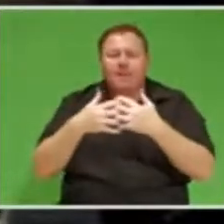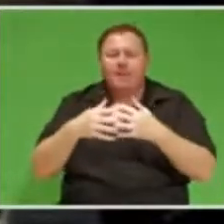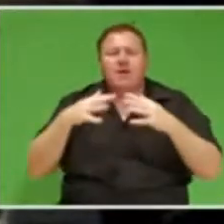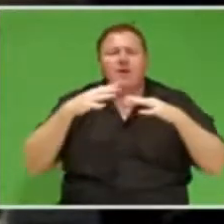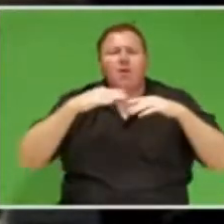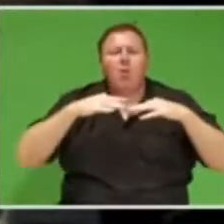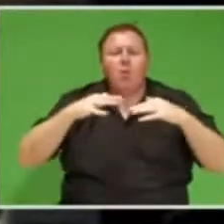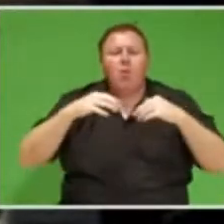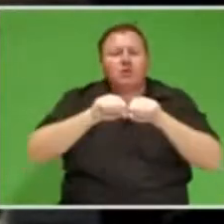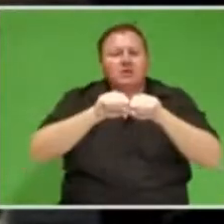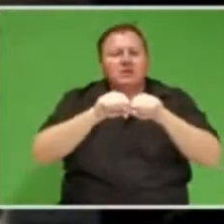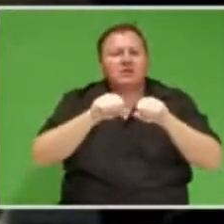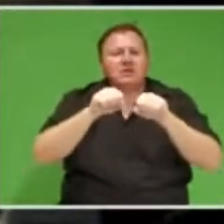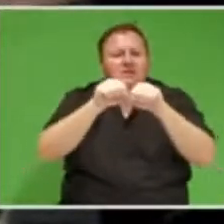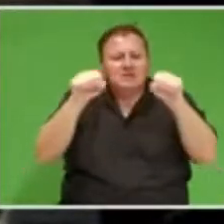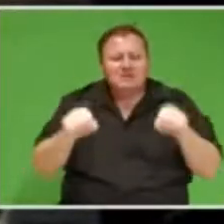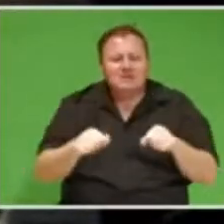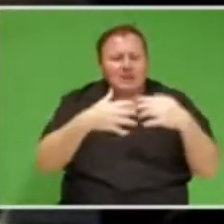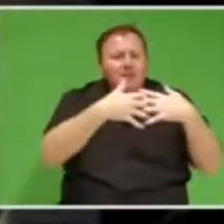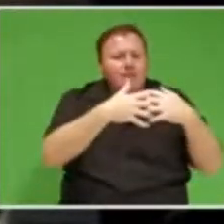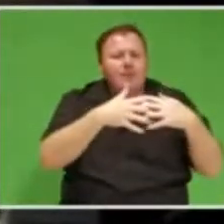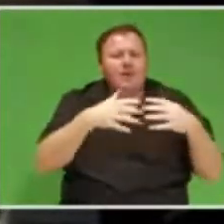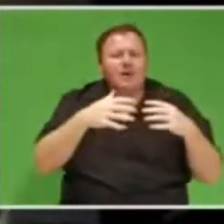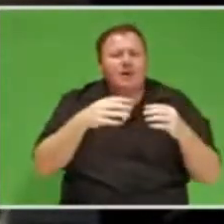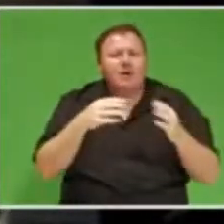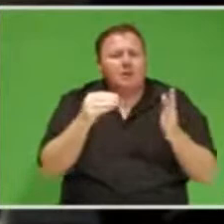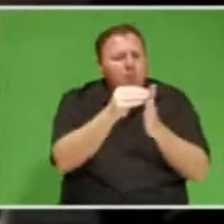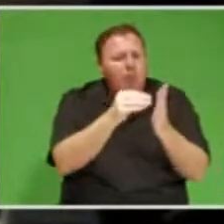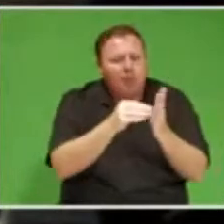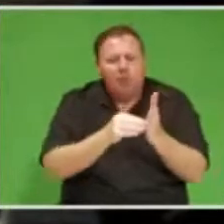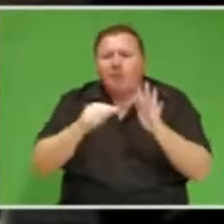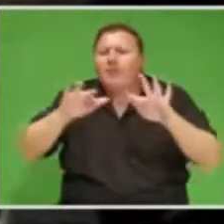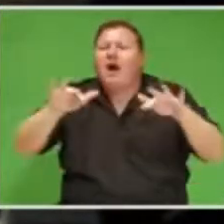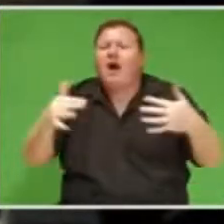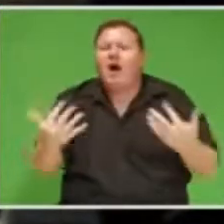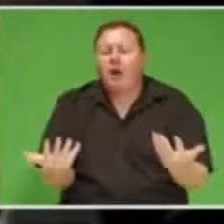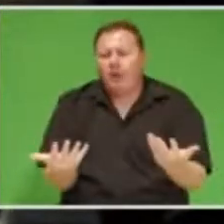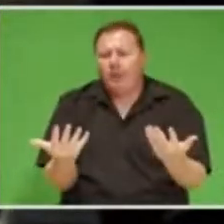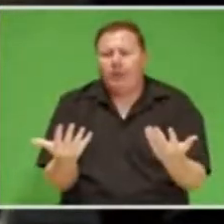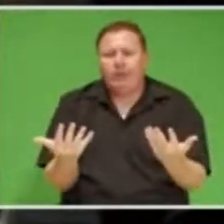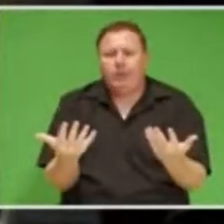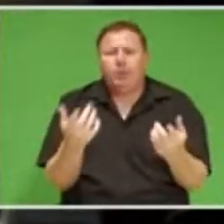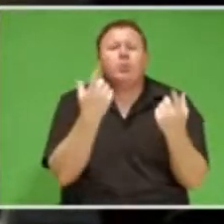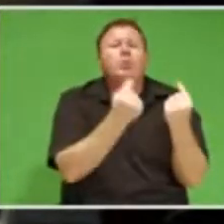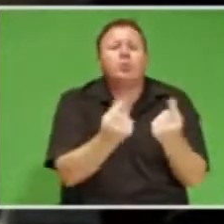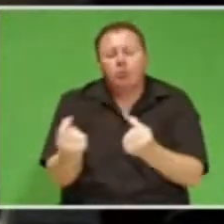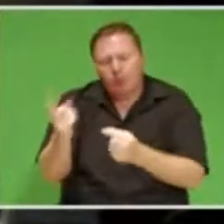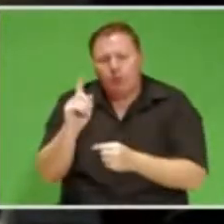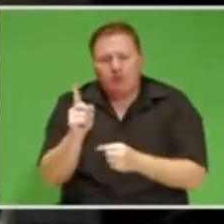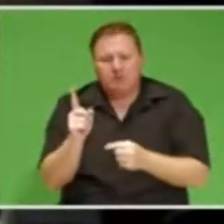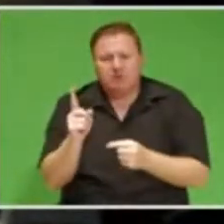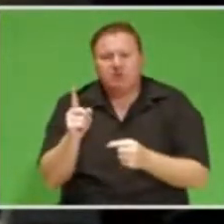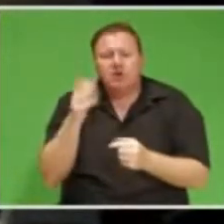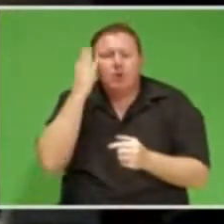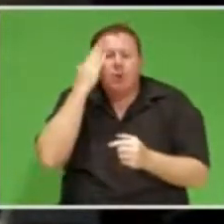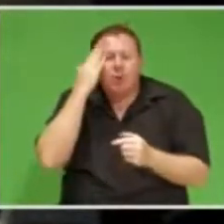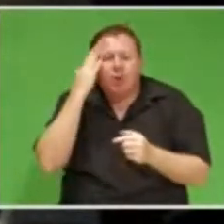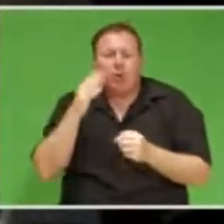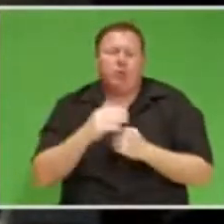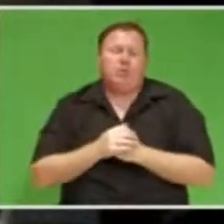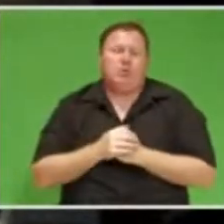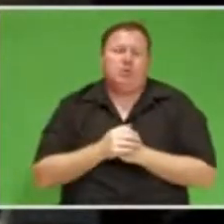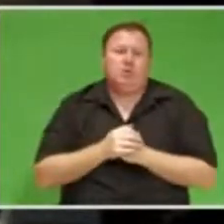need to do. Now, after being delayed for several years,